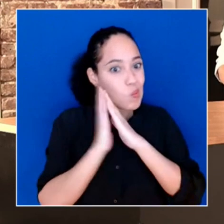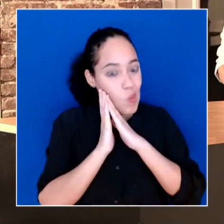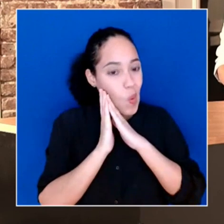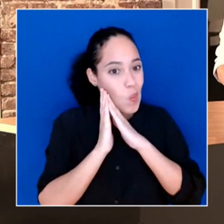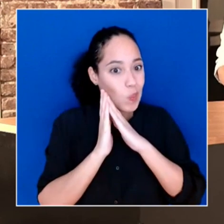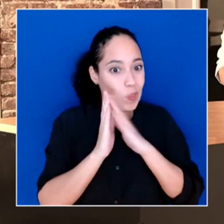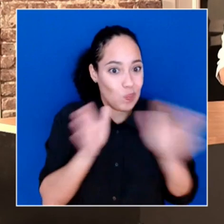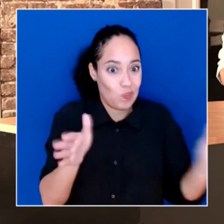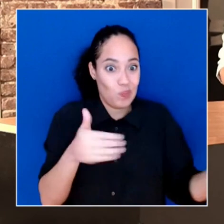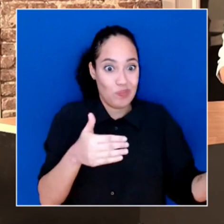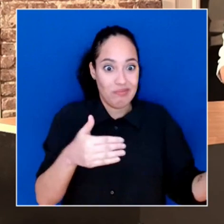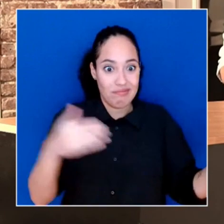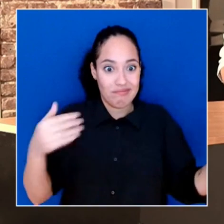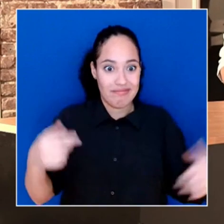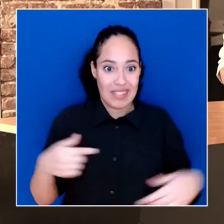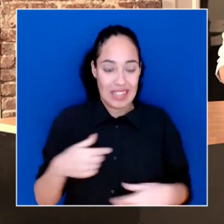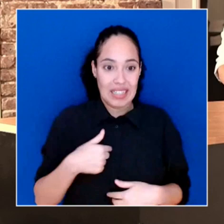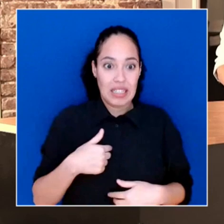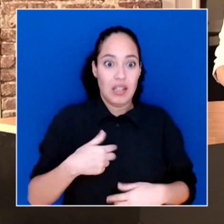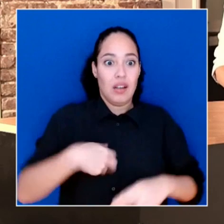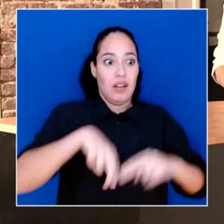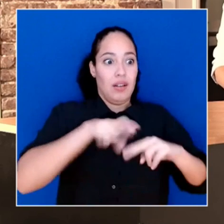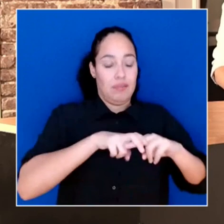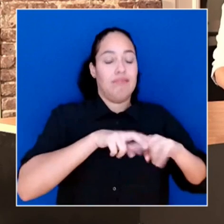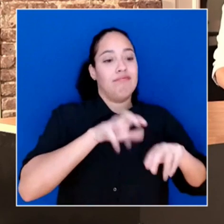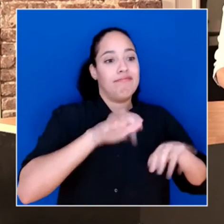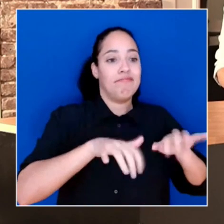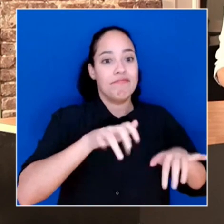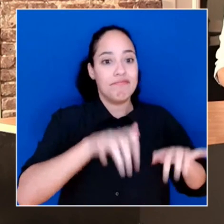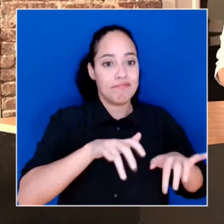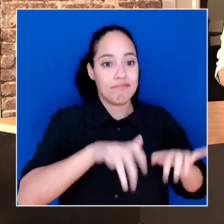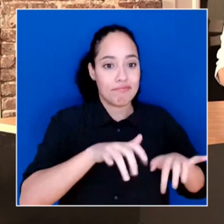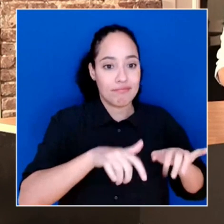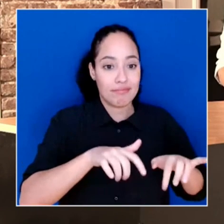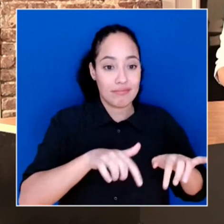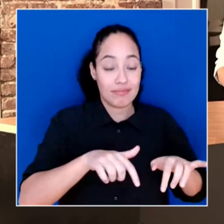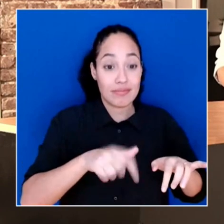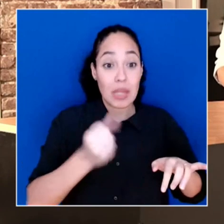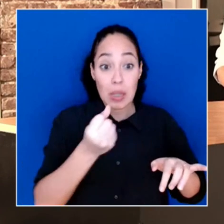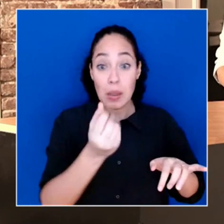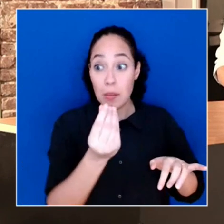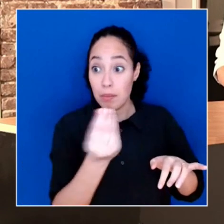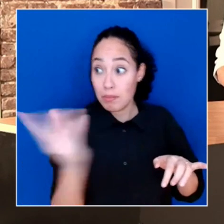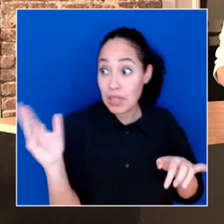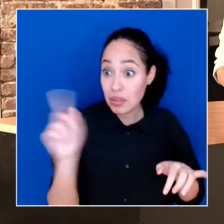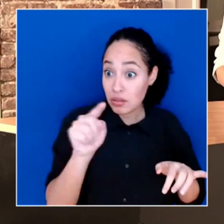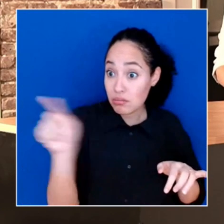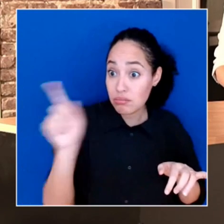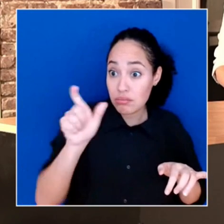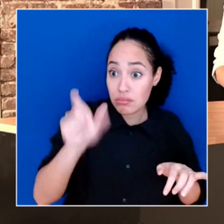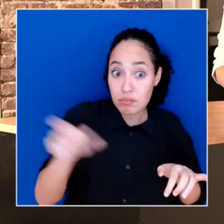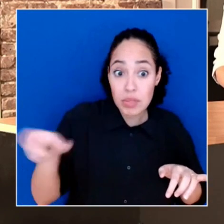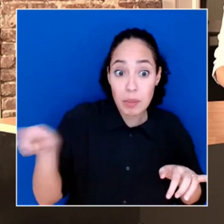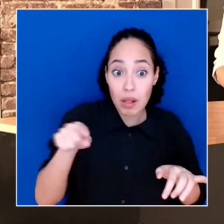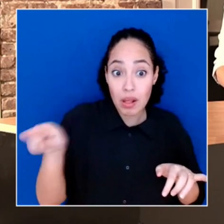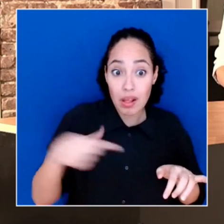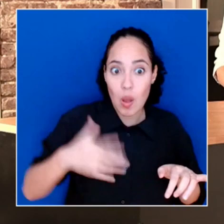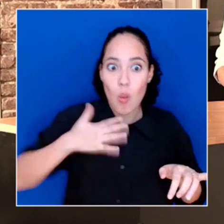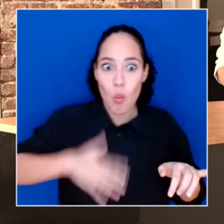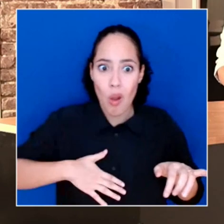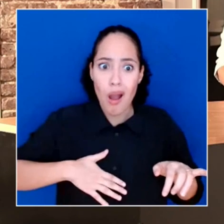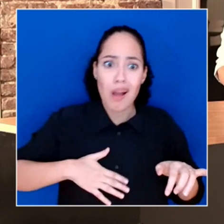or they want things back to normalcy, like I mentioned, and I understand that, but for me, this works a lot